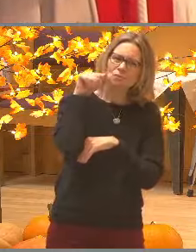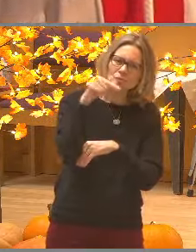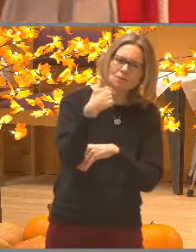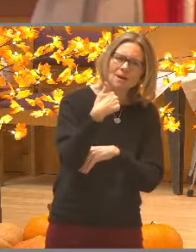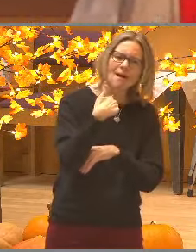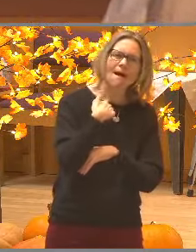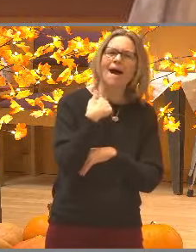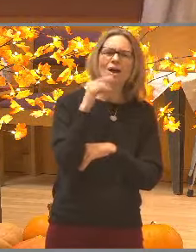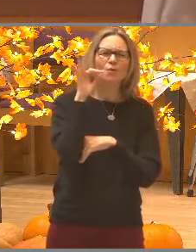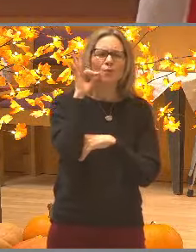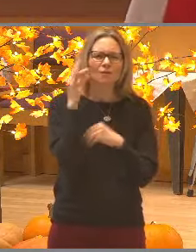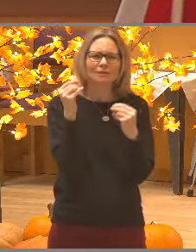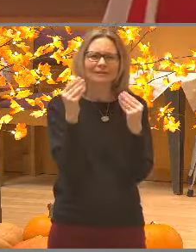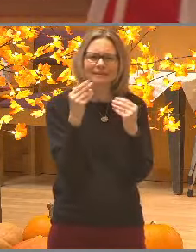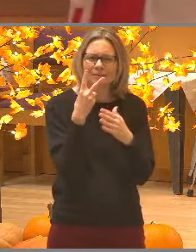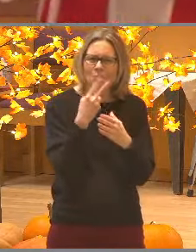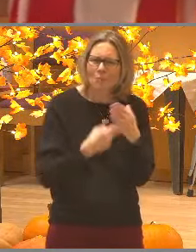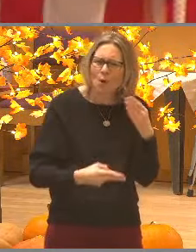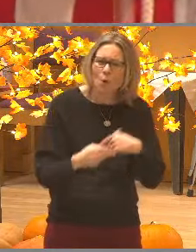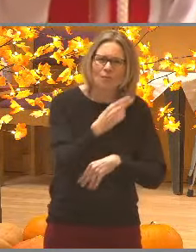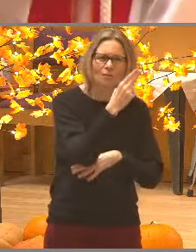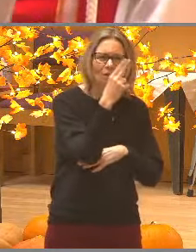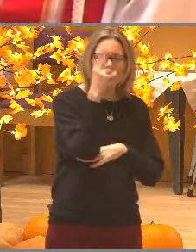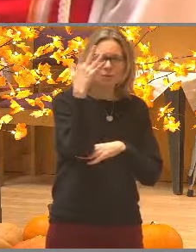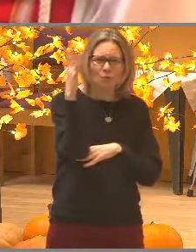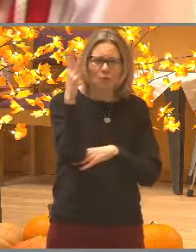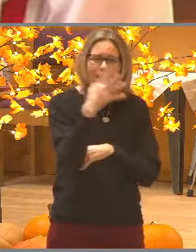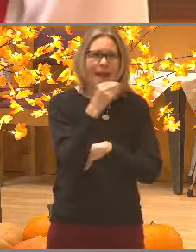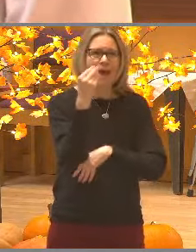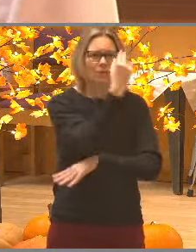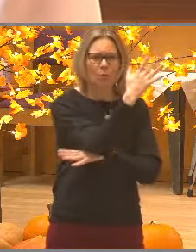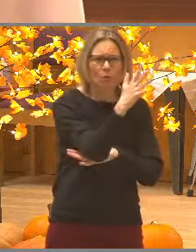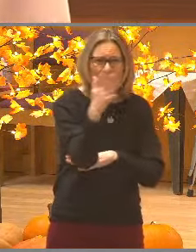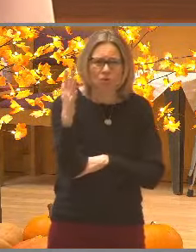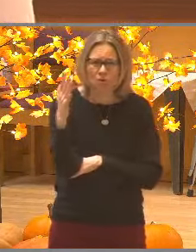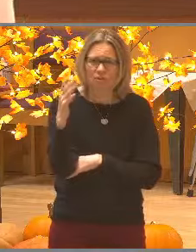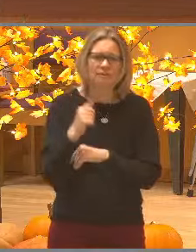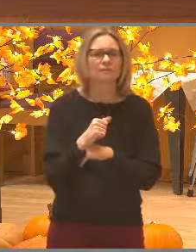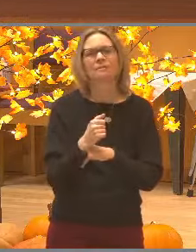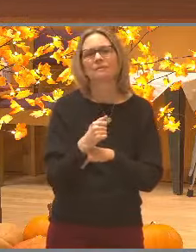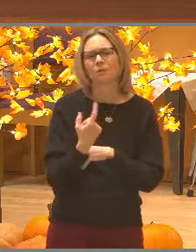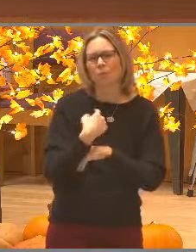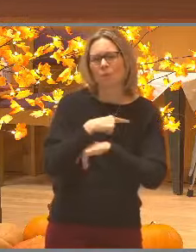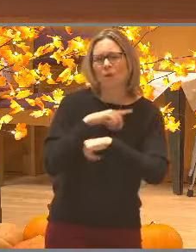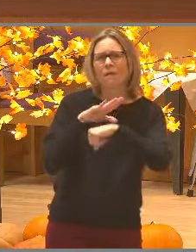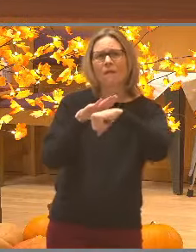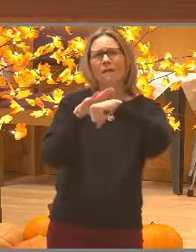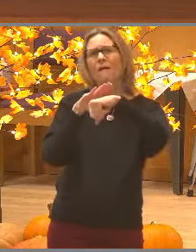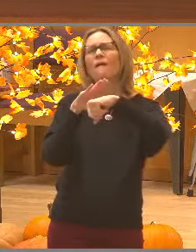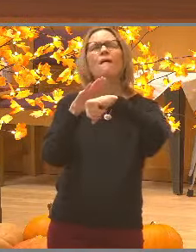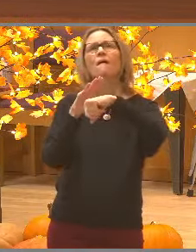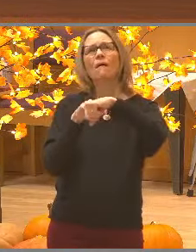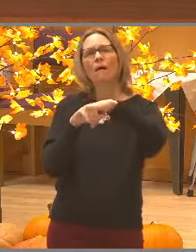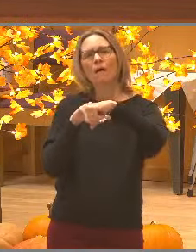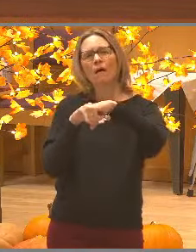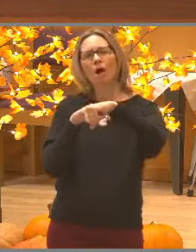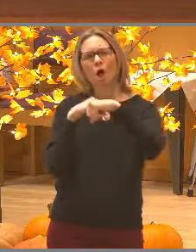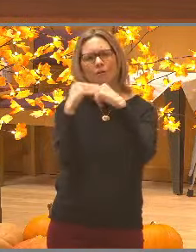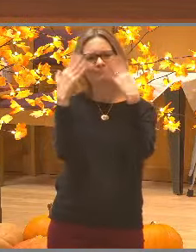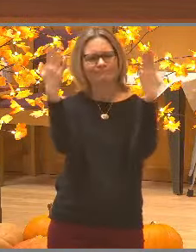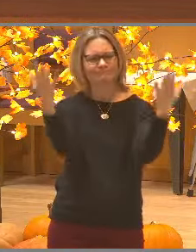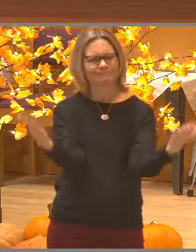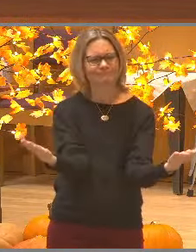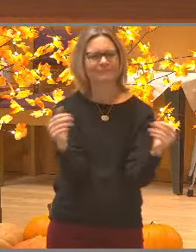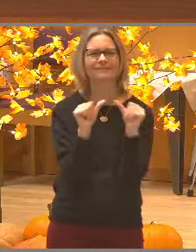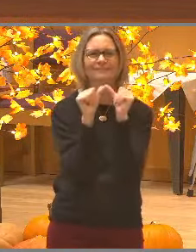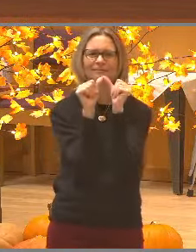and the seed, the tree and the orchard. That you and I are called to extend our arms and to continue